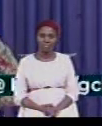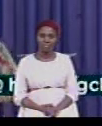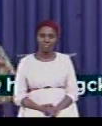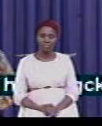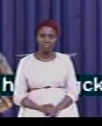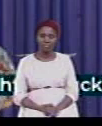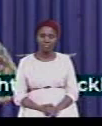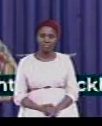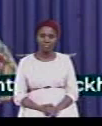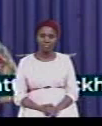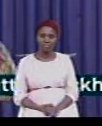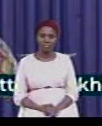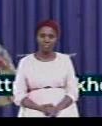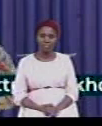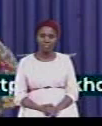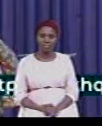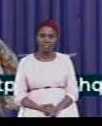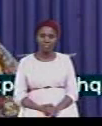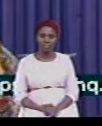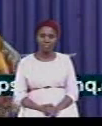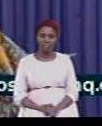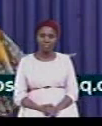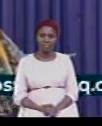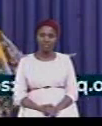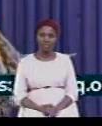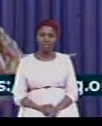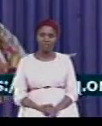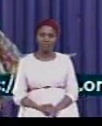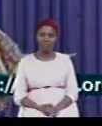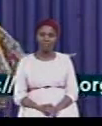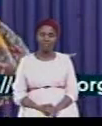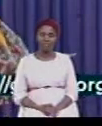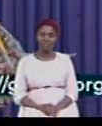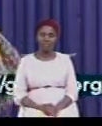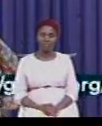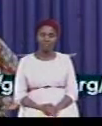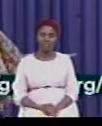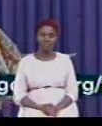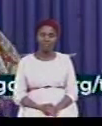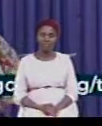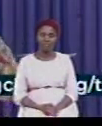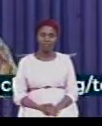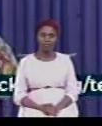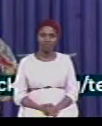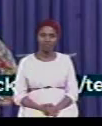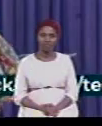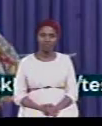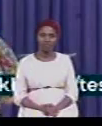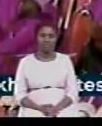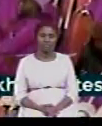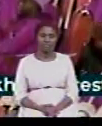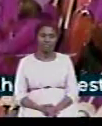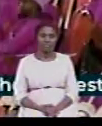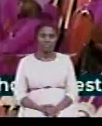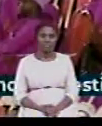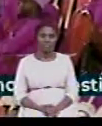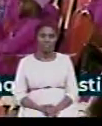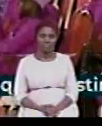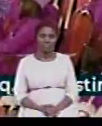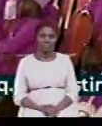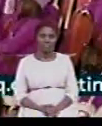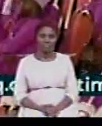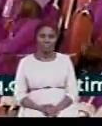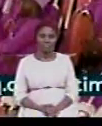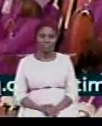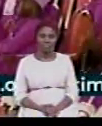anam nsem fata no bema be wale mi aye me ho ade asenyame animonyam etimi kanfo amamo se mufa